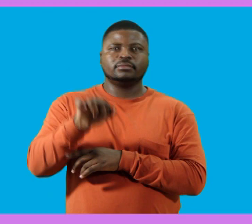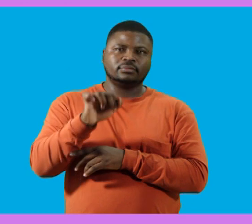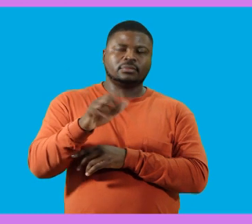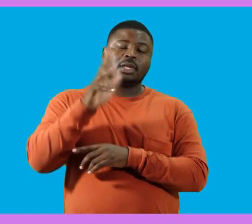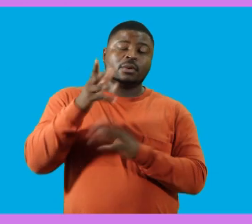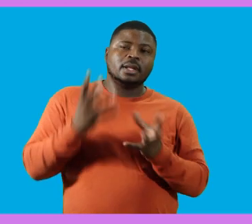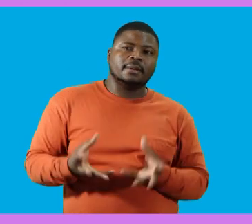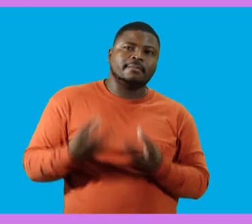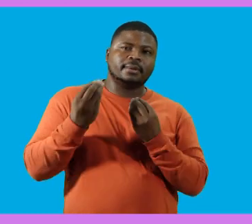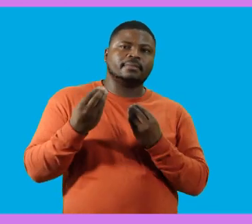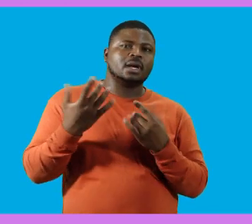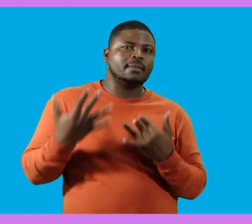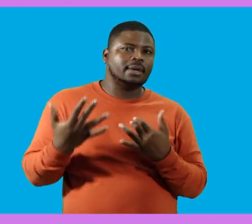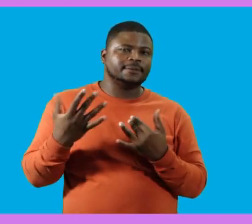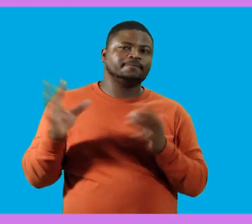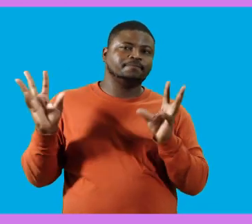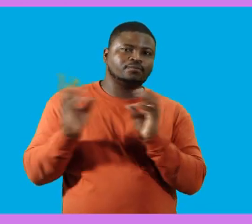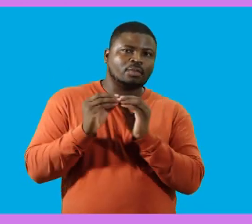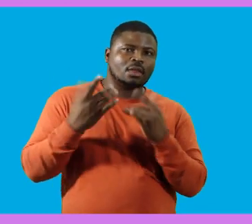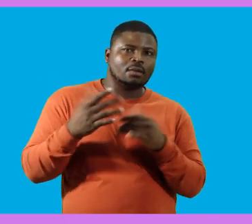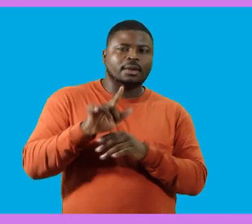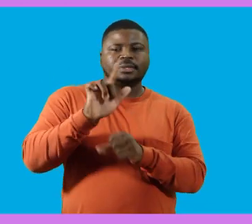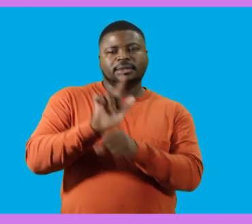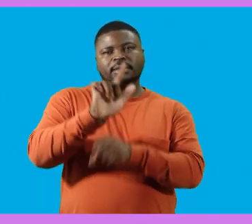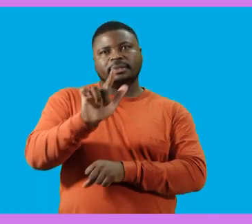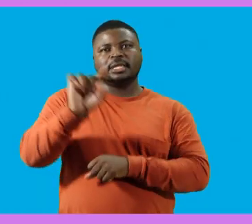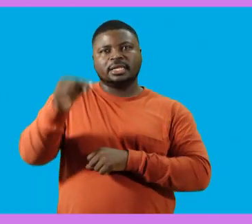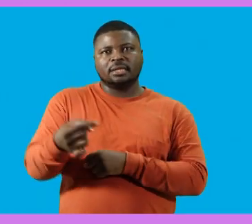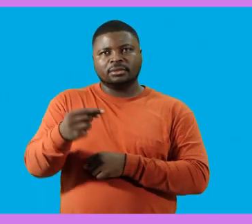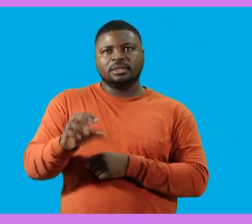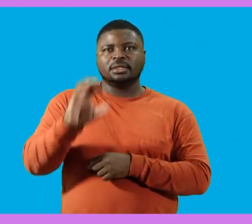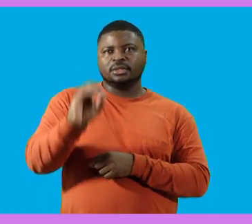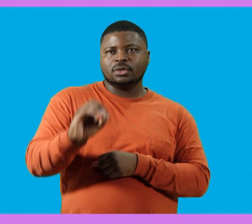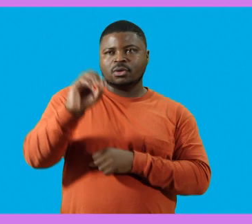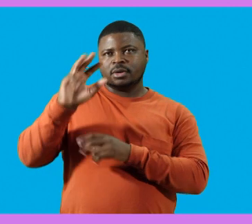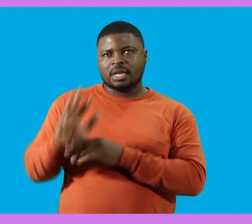0,733, and that gives us a total of